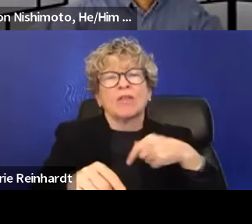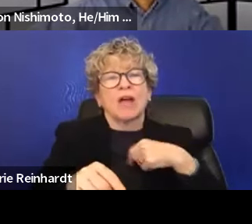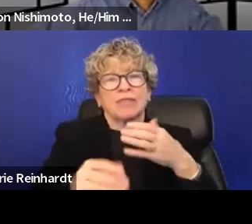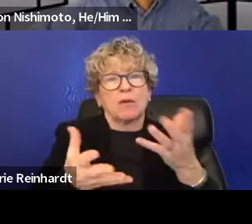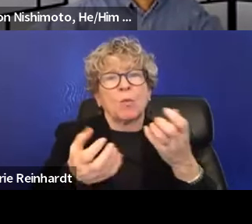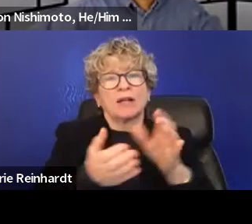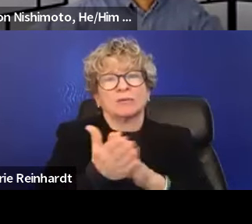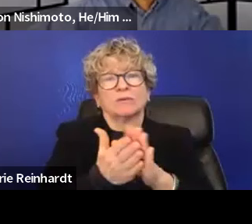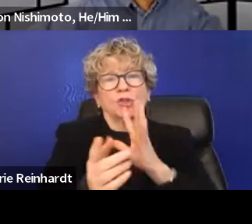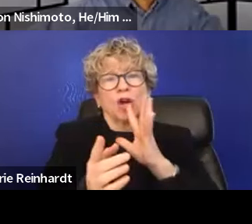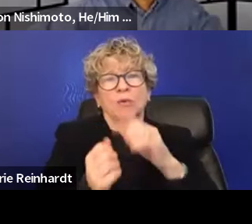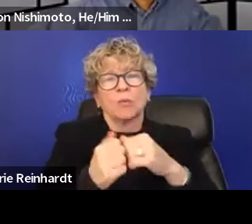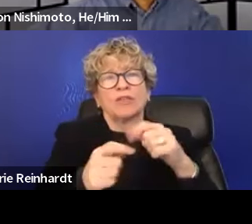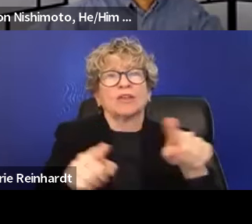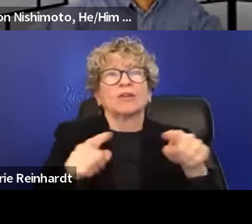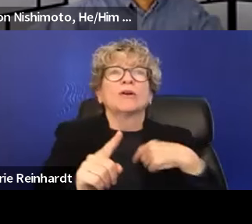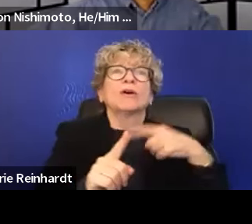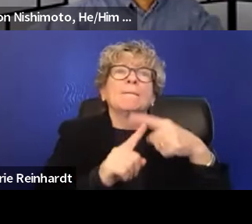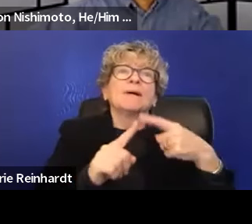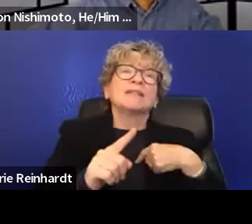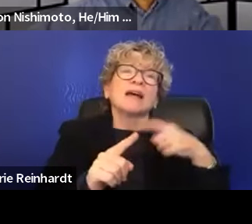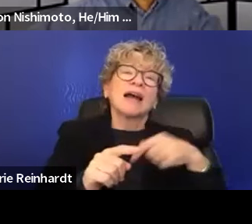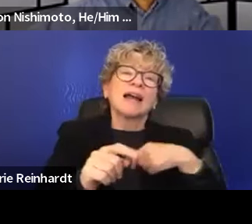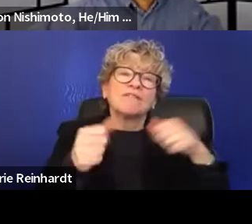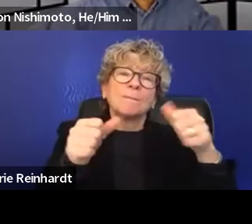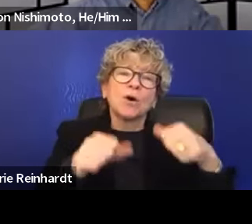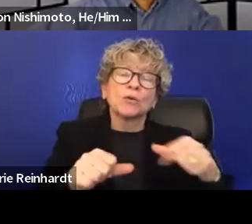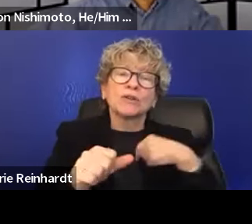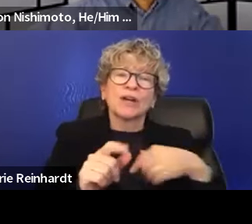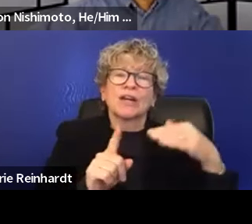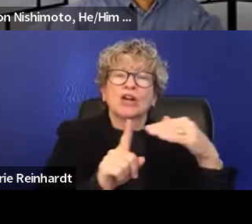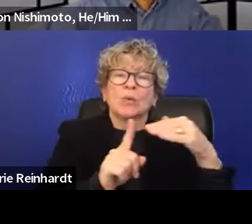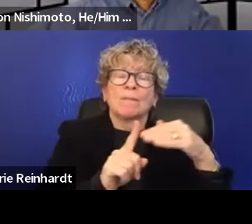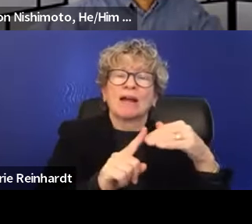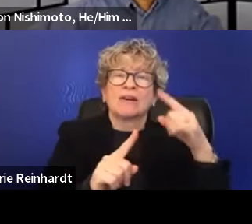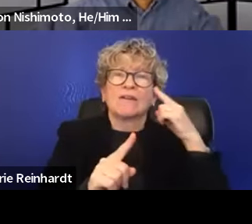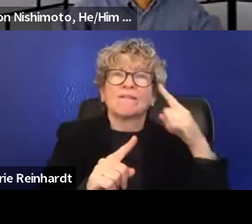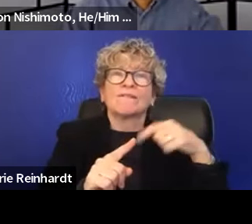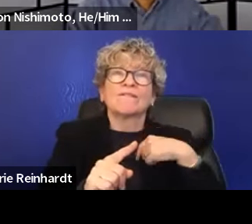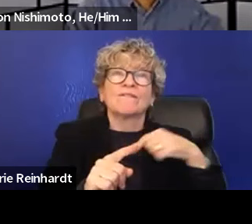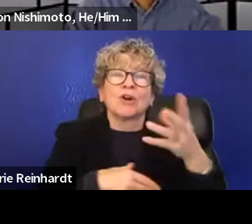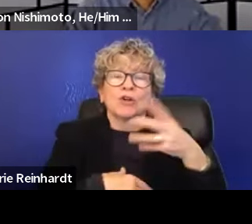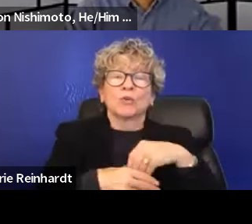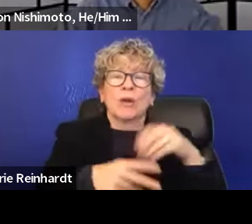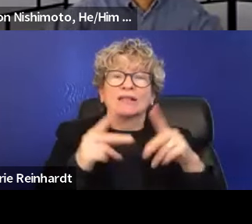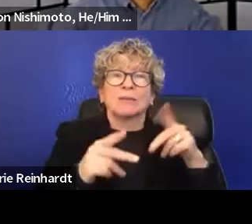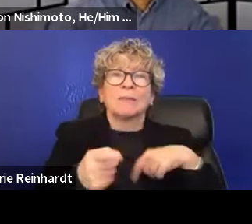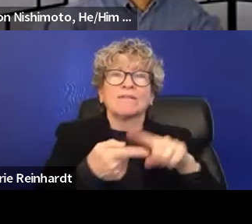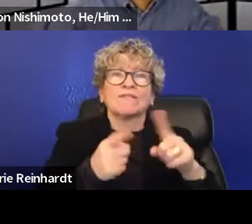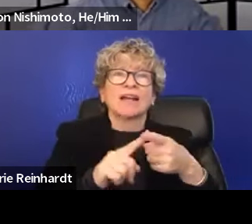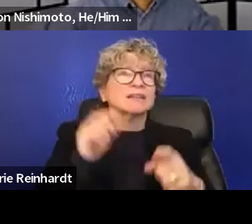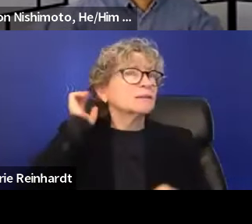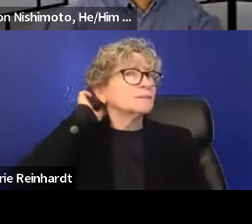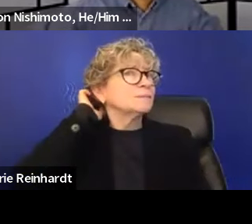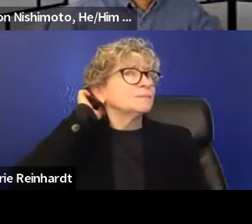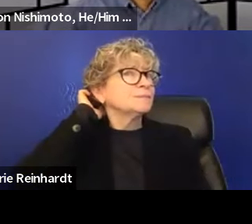a printable poster / zine of helpful reminders for trans folks and our friends, which you can